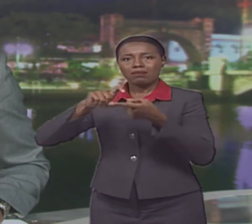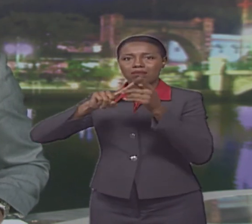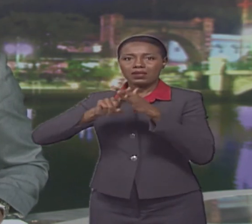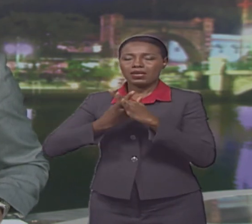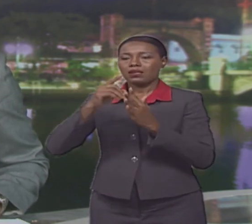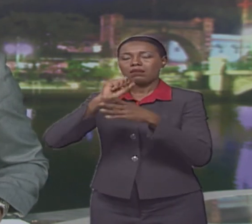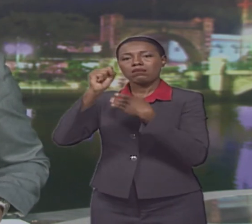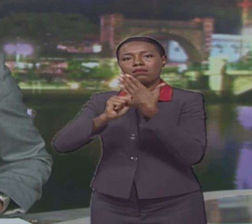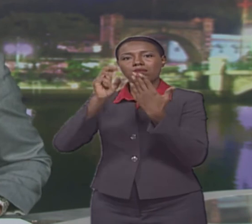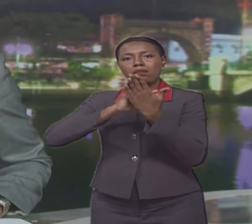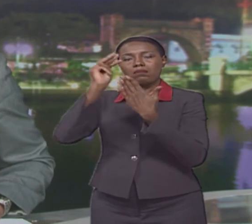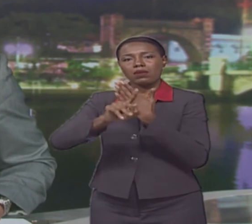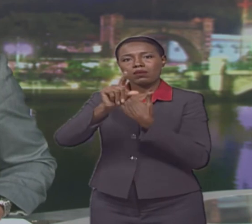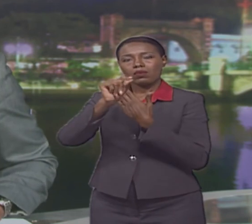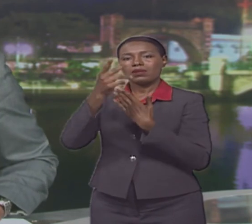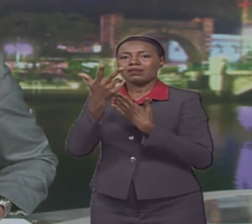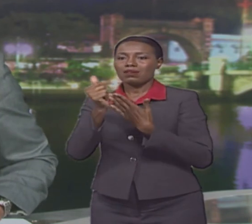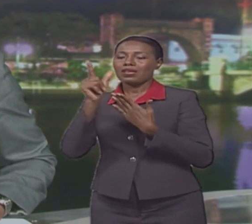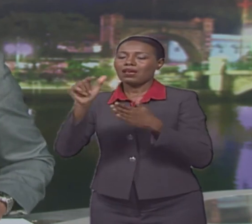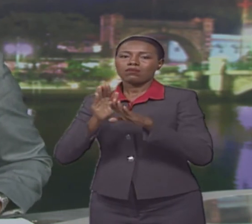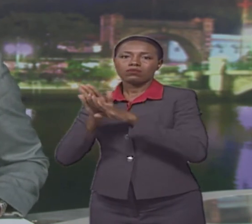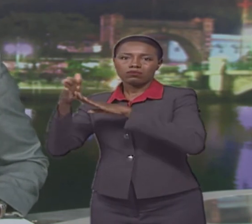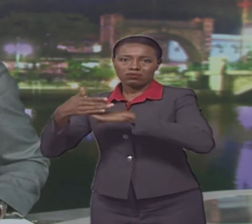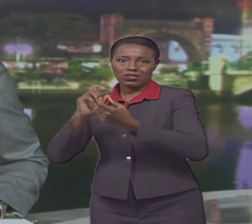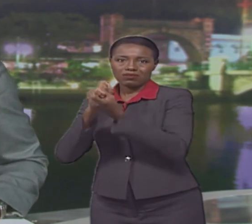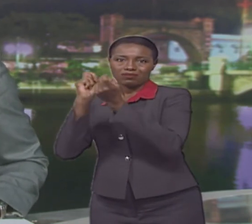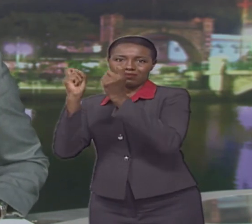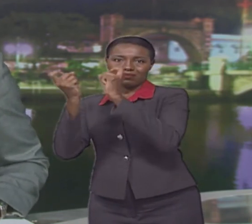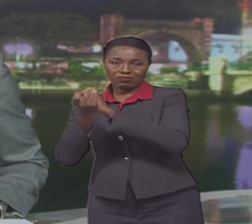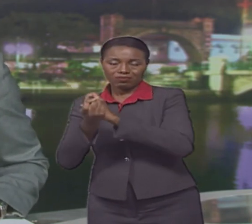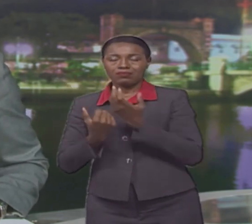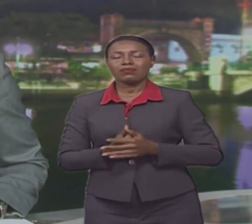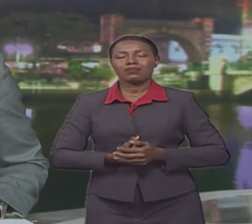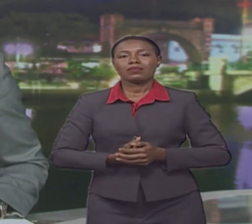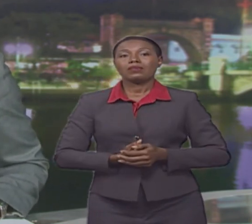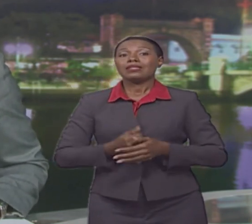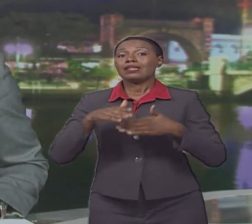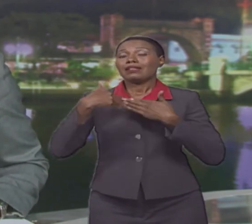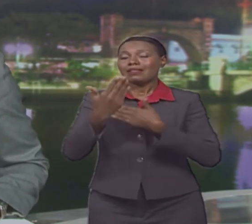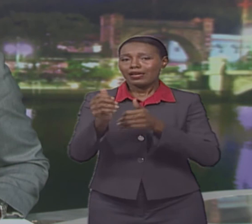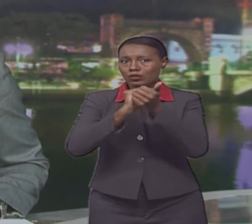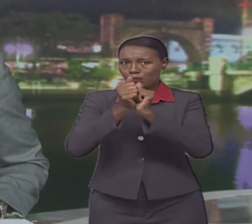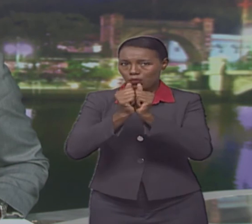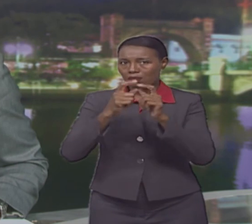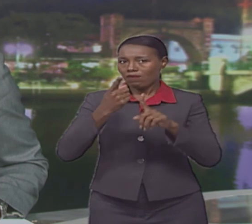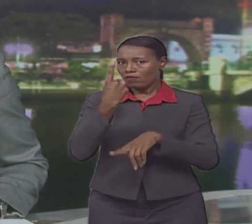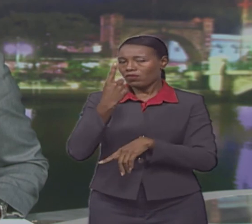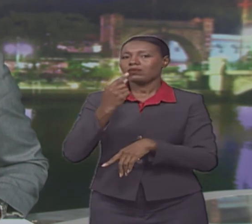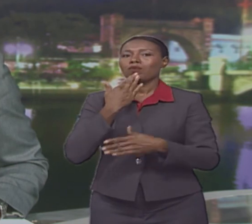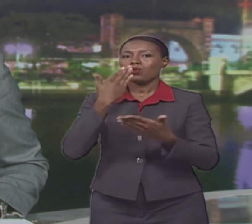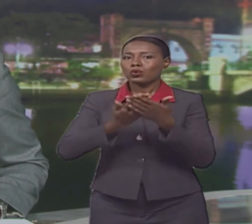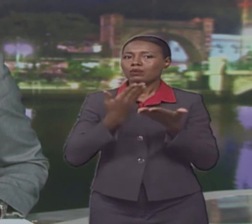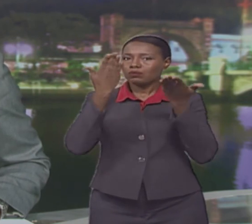point for Jamaica. Well, a glimpse into the world of sports is just ahead with Damian Best, but first, here's a tip from Cooperators